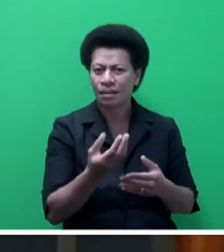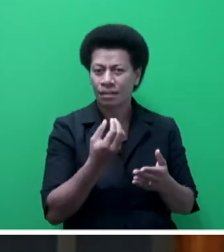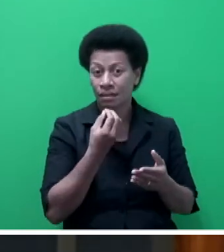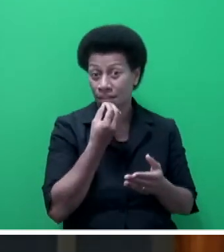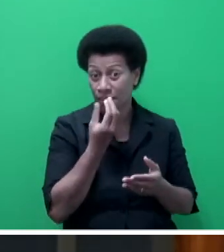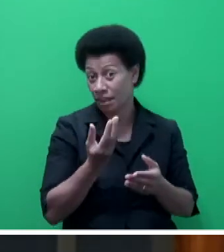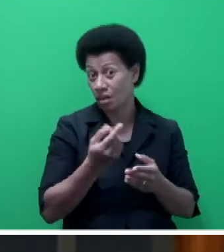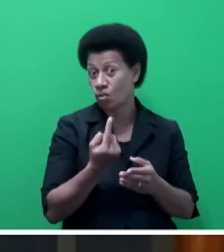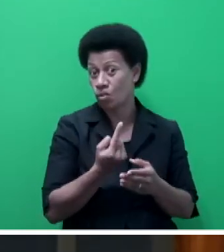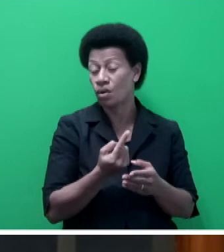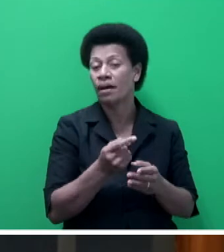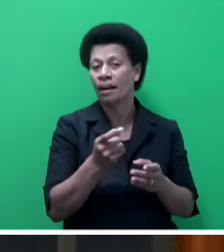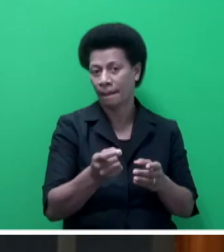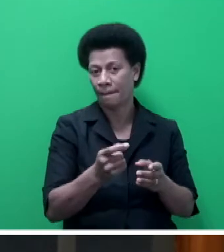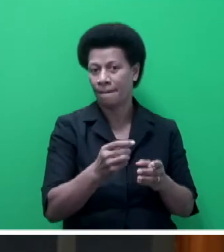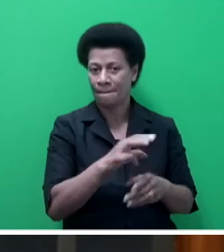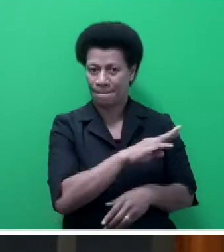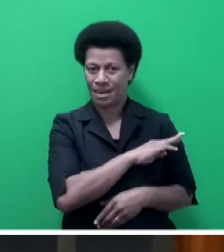Prime Minister, and I quote,